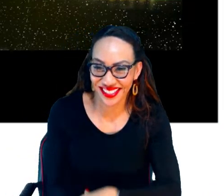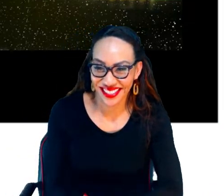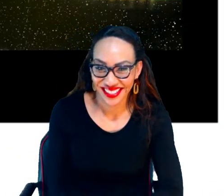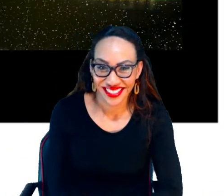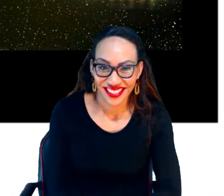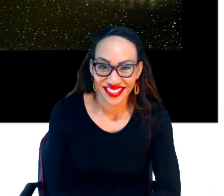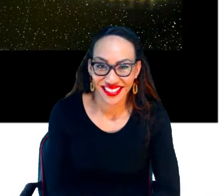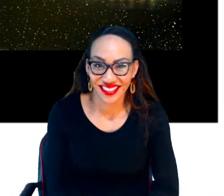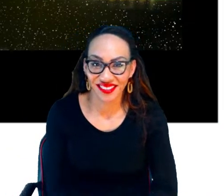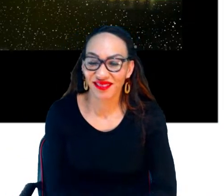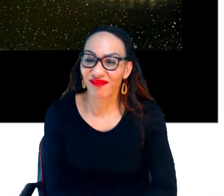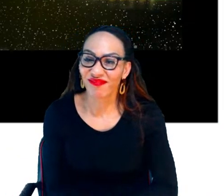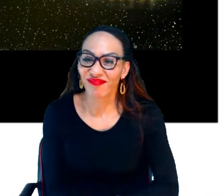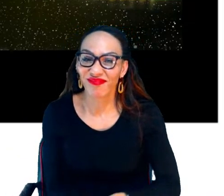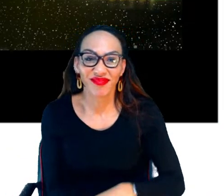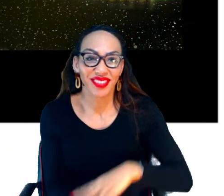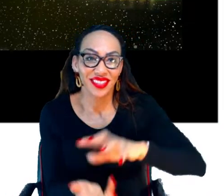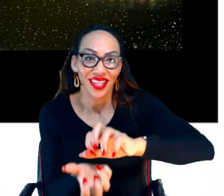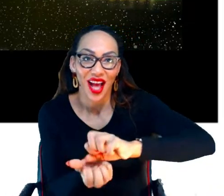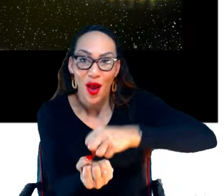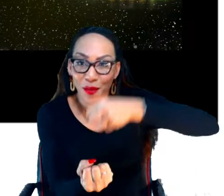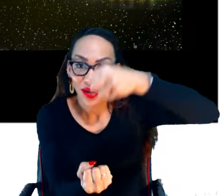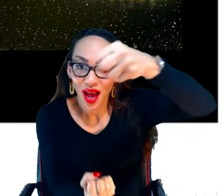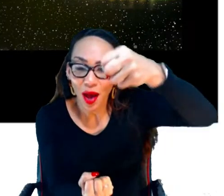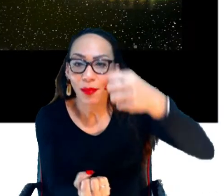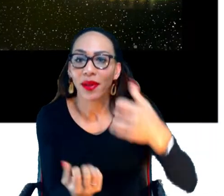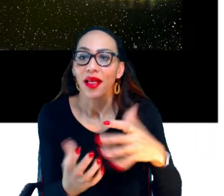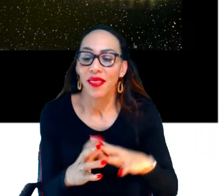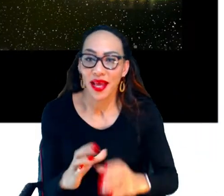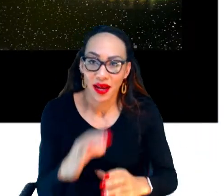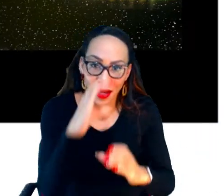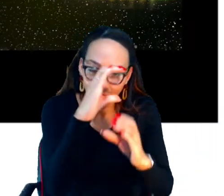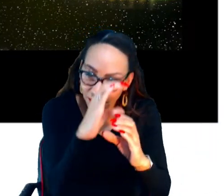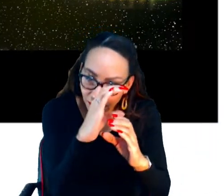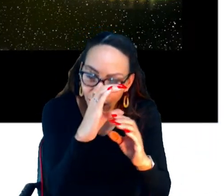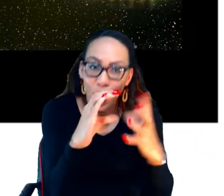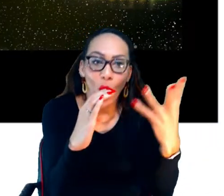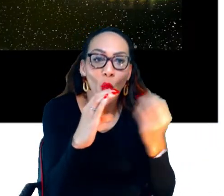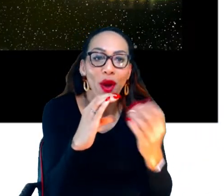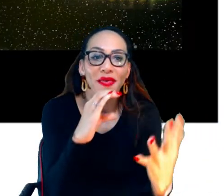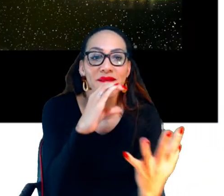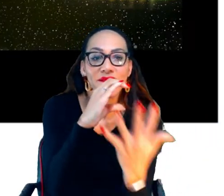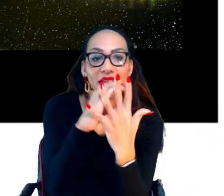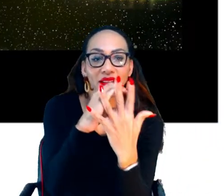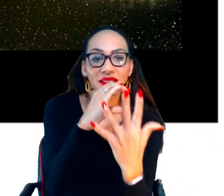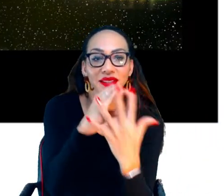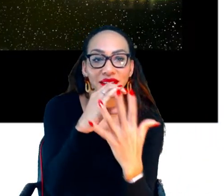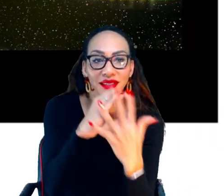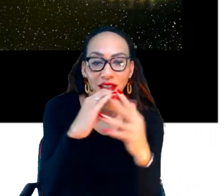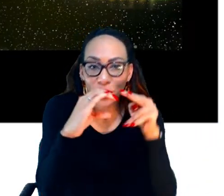just putting a couple of filters on and just what I saw inside the Xbox. And you've got the heat sinks, the capacitors,